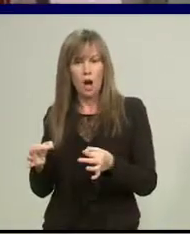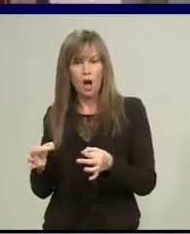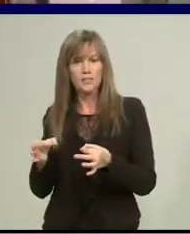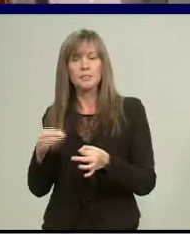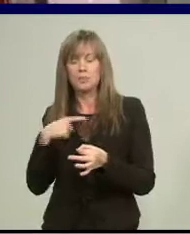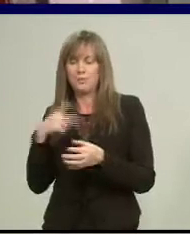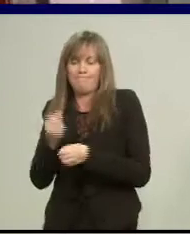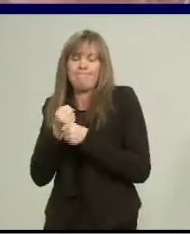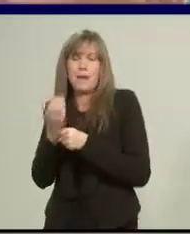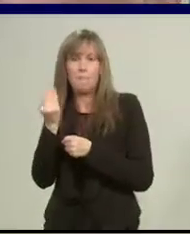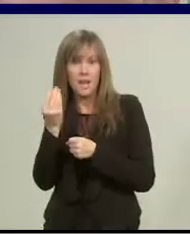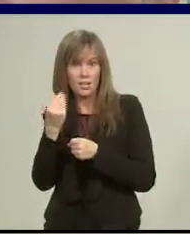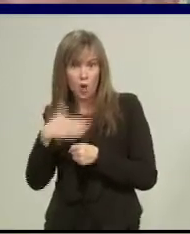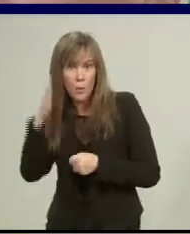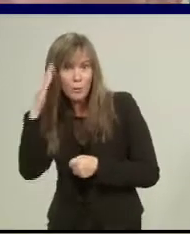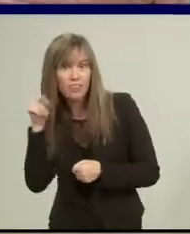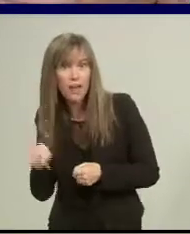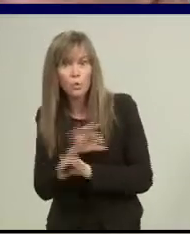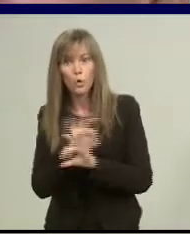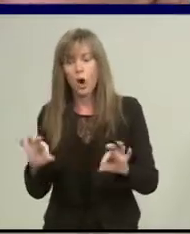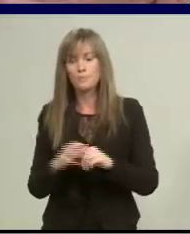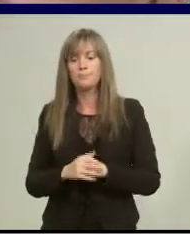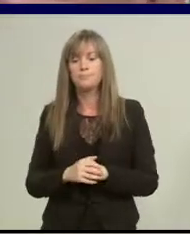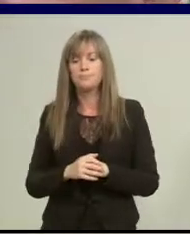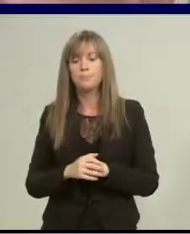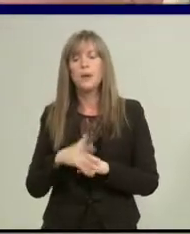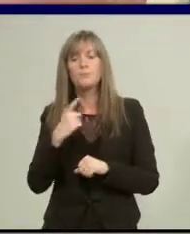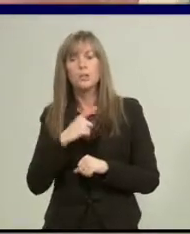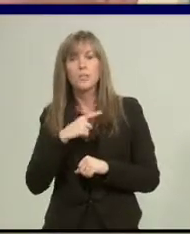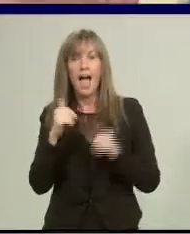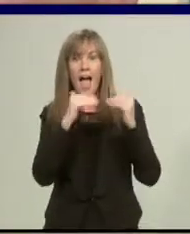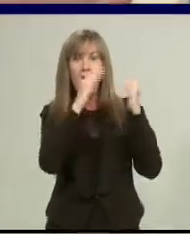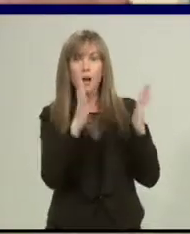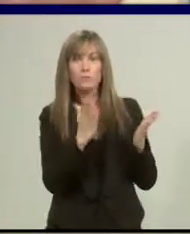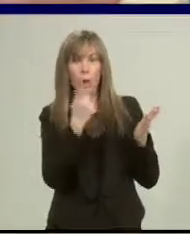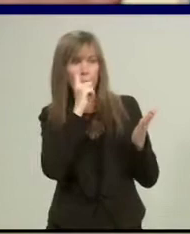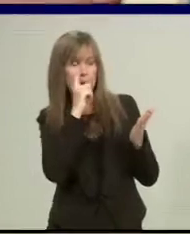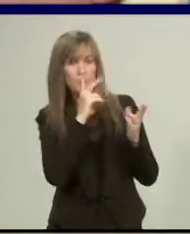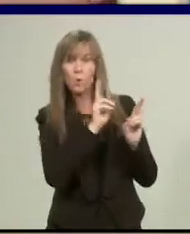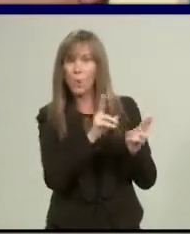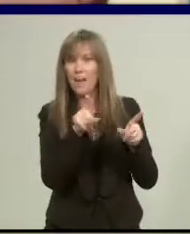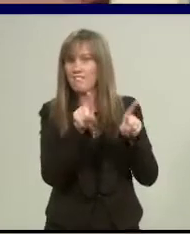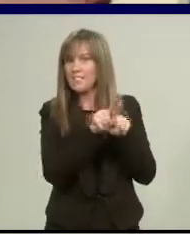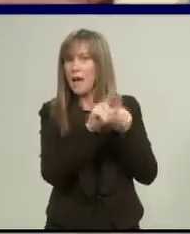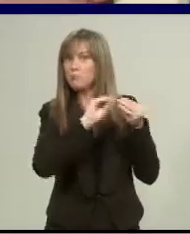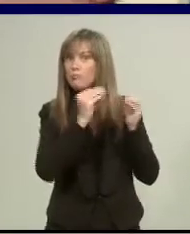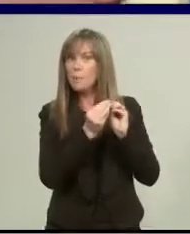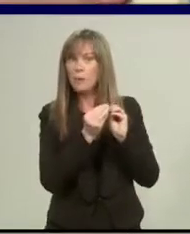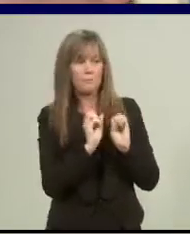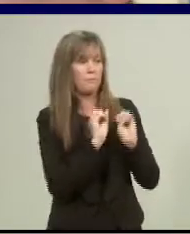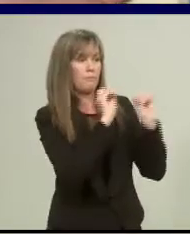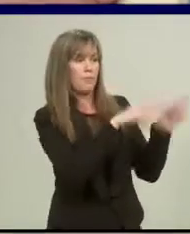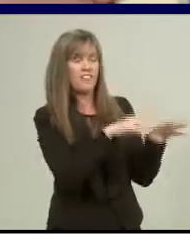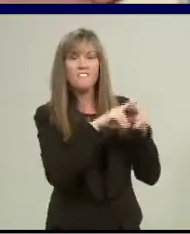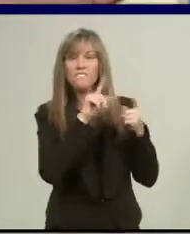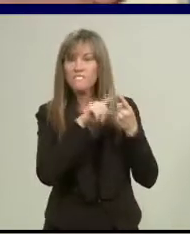with the proposal. So that, for example, rather than householders also being faced with this problem of increased dumping fees for them,